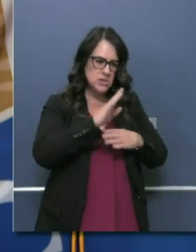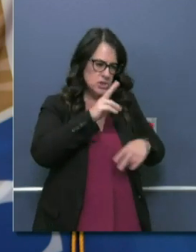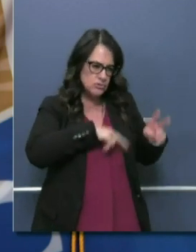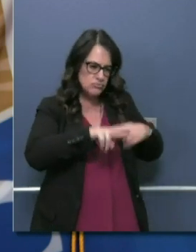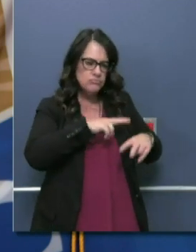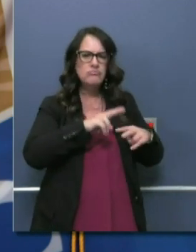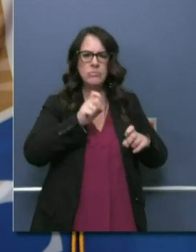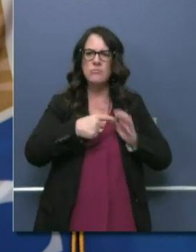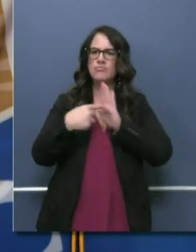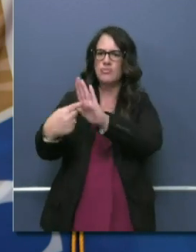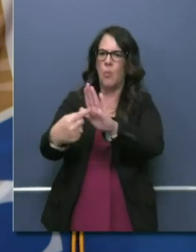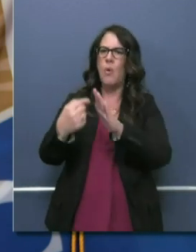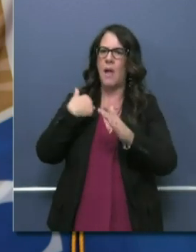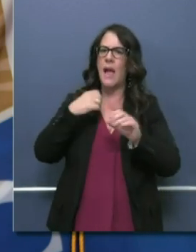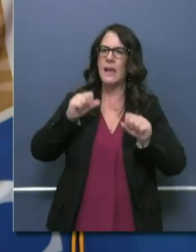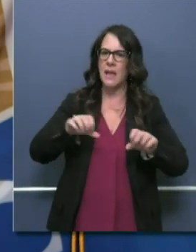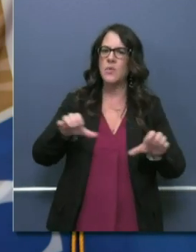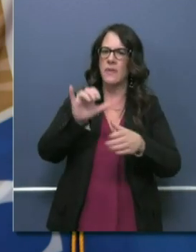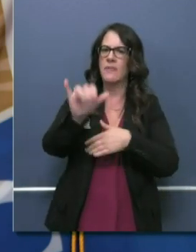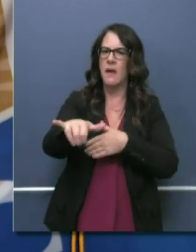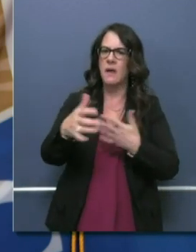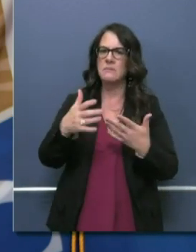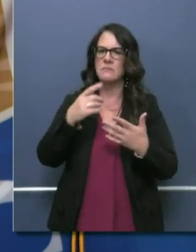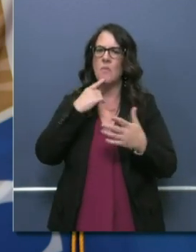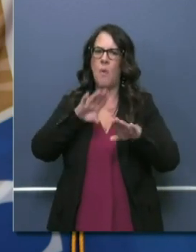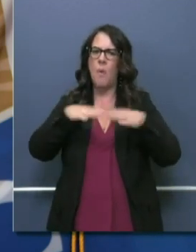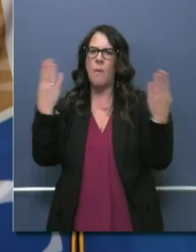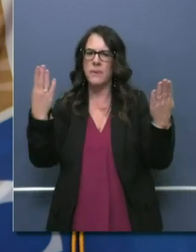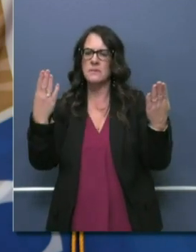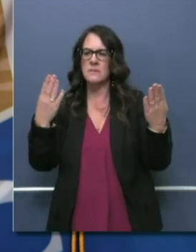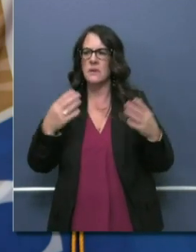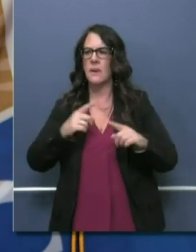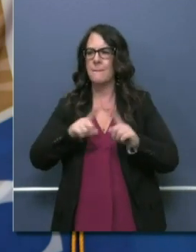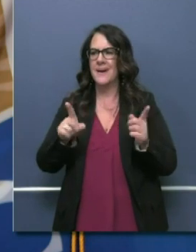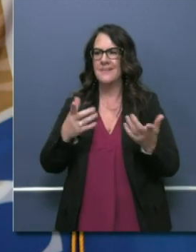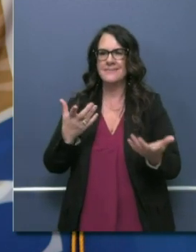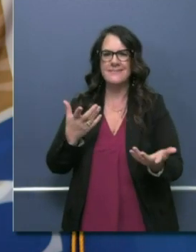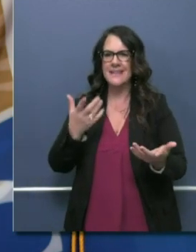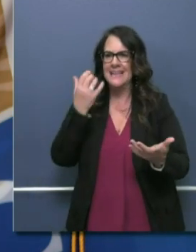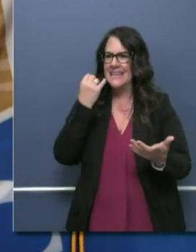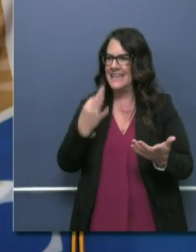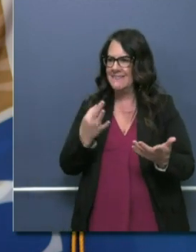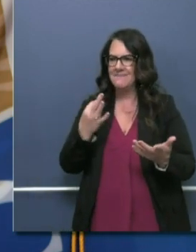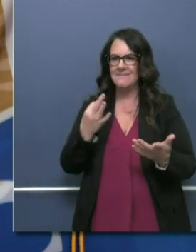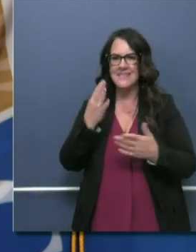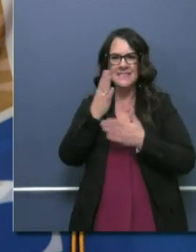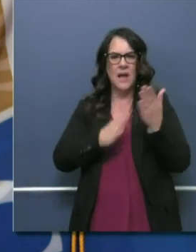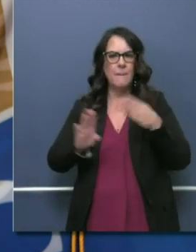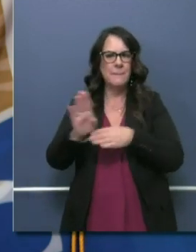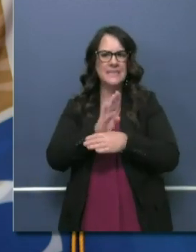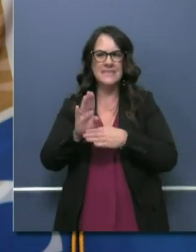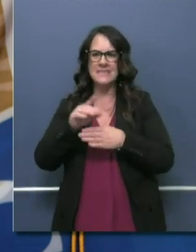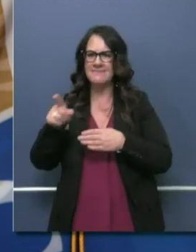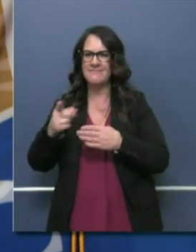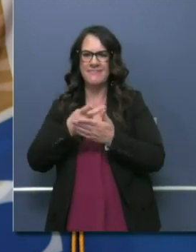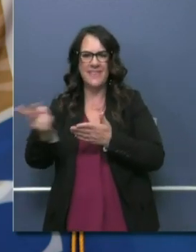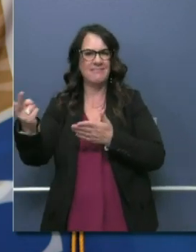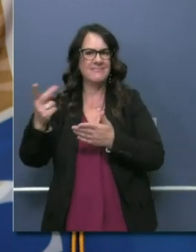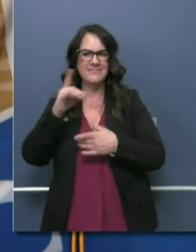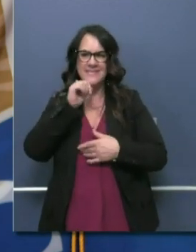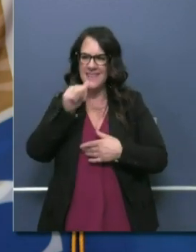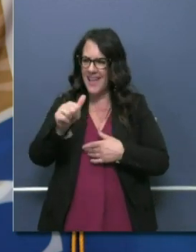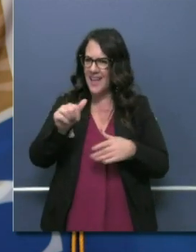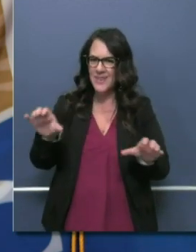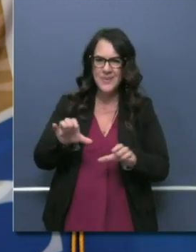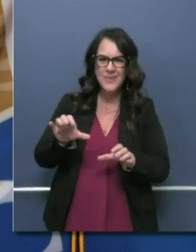made at the local level aren't manifesting, that they weren't able to hold up their end. And to the extent that's the case, then the state